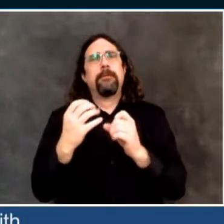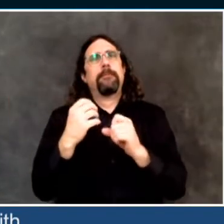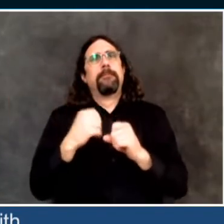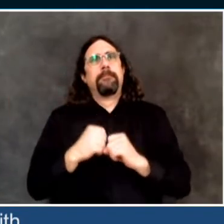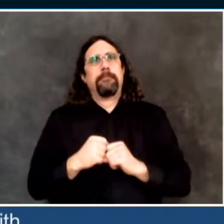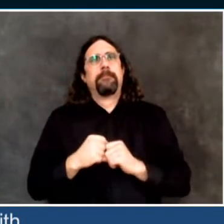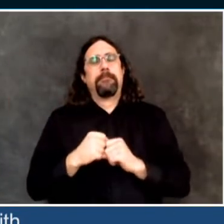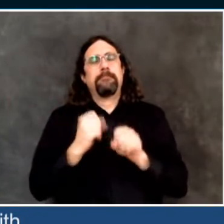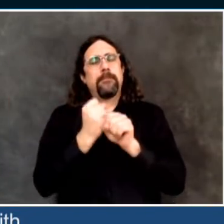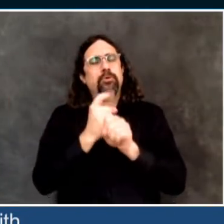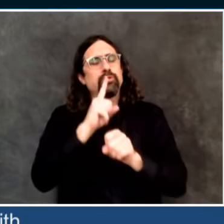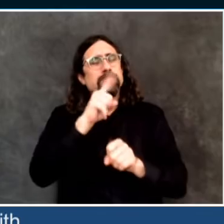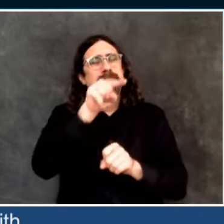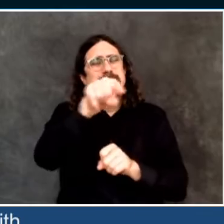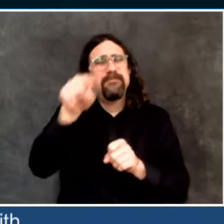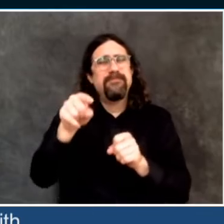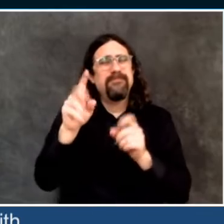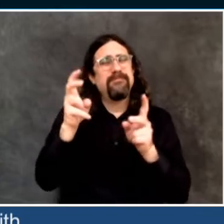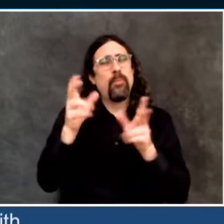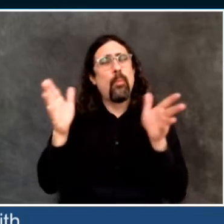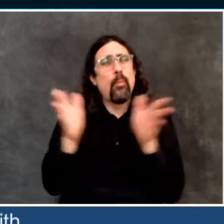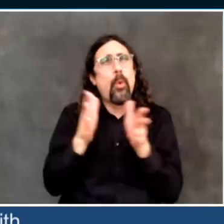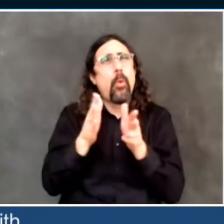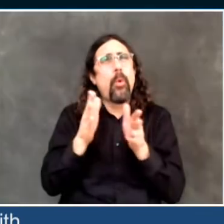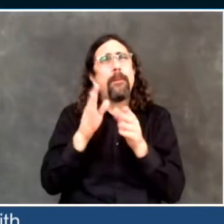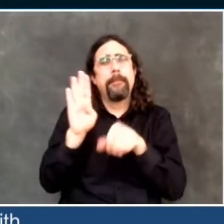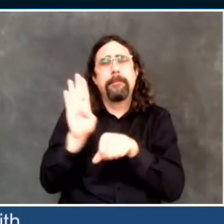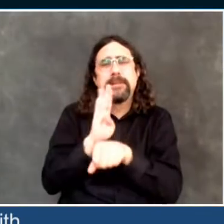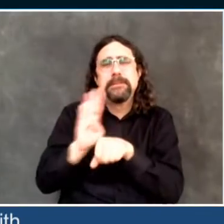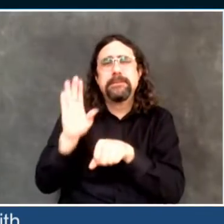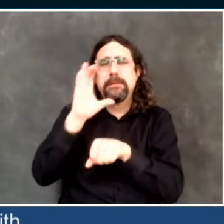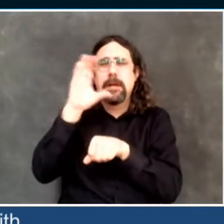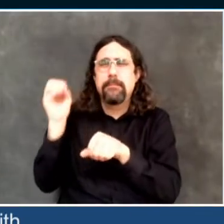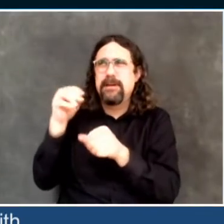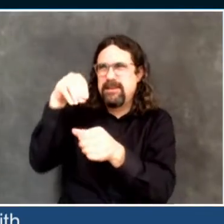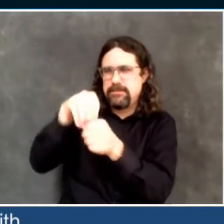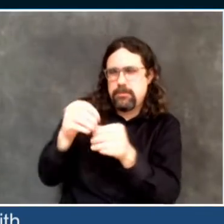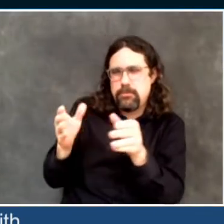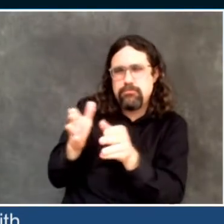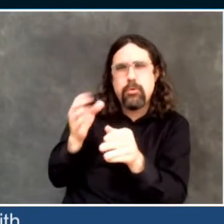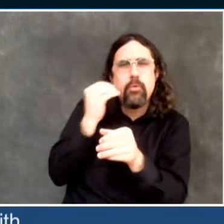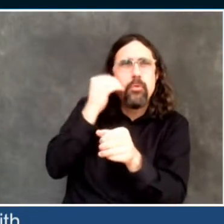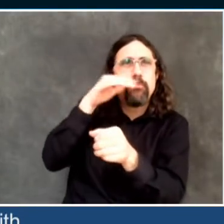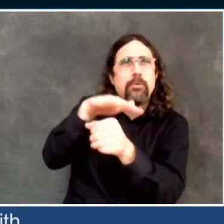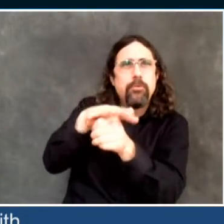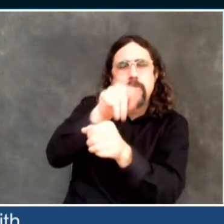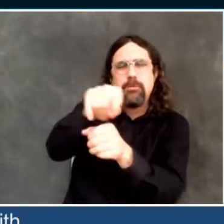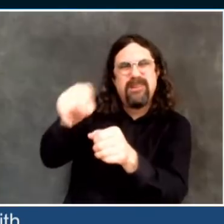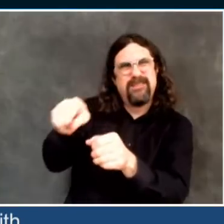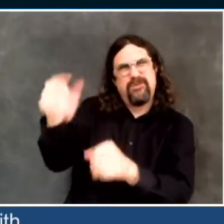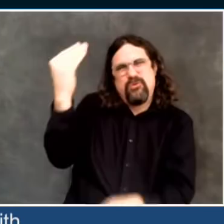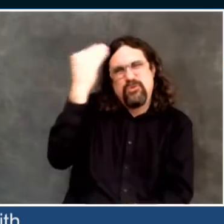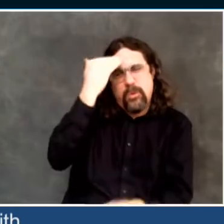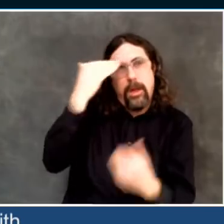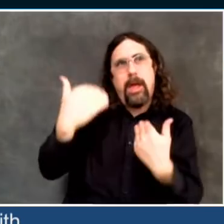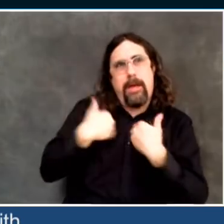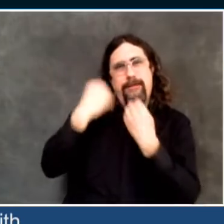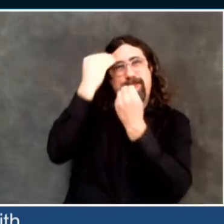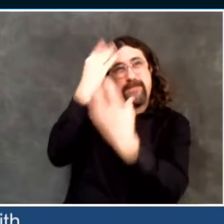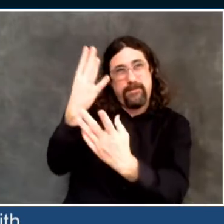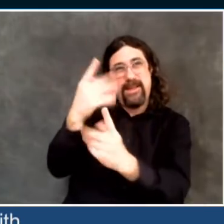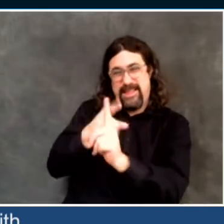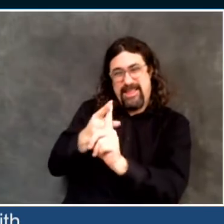healthcare workers. We are absolutely, as you heard earlier, sticking by shelter in place, social distancing,